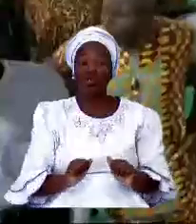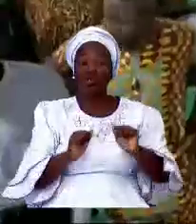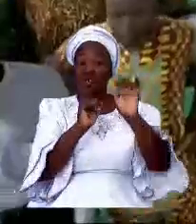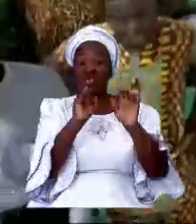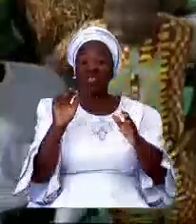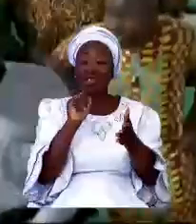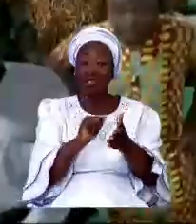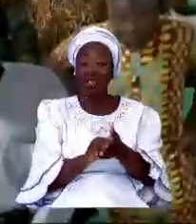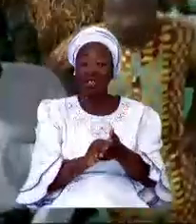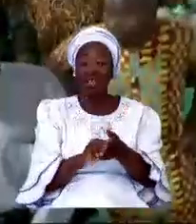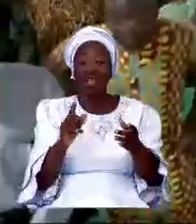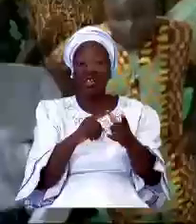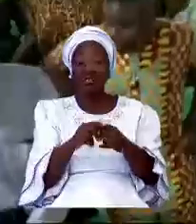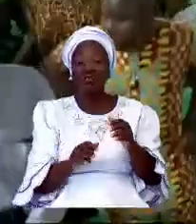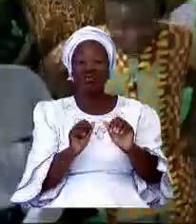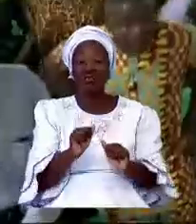If you're giving up,